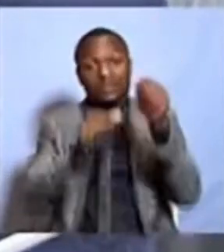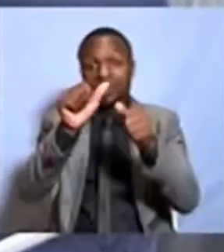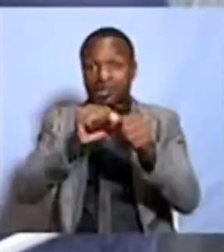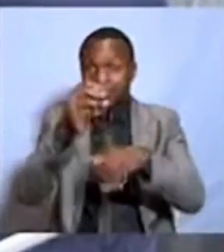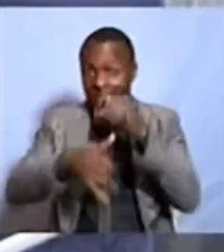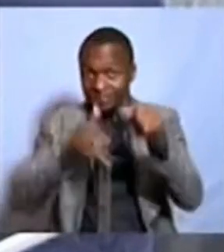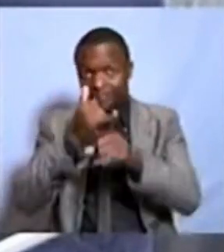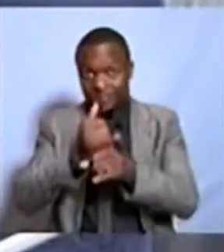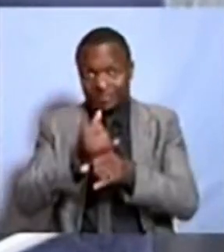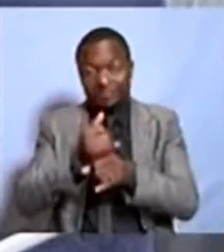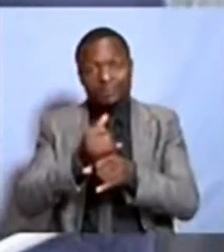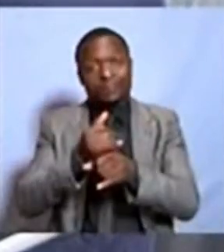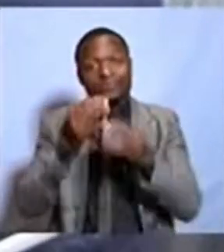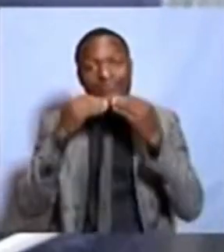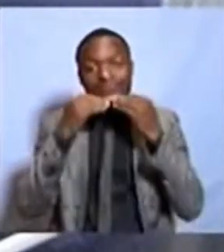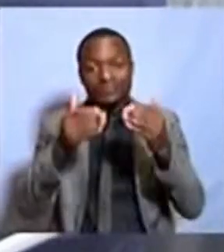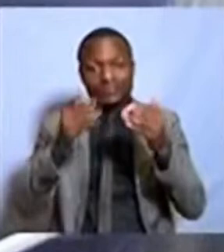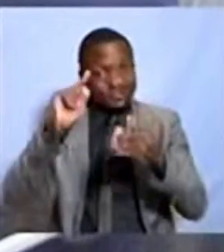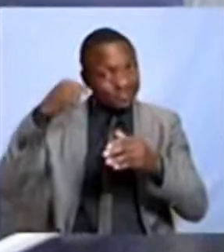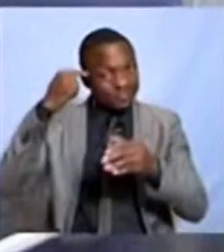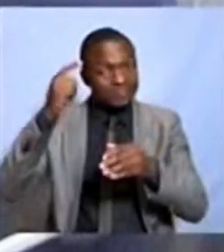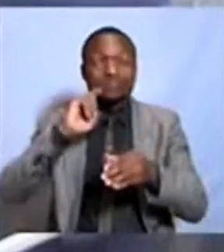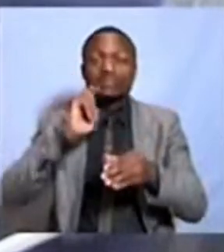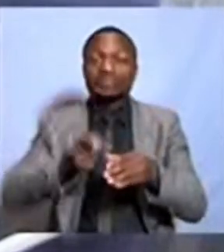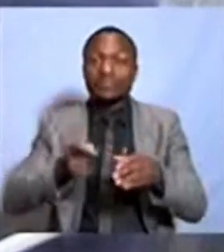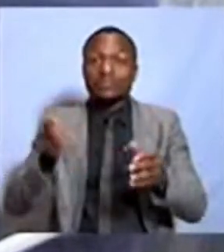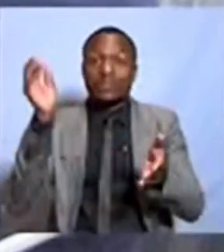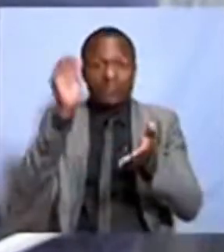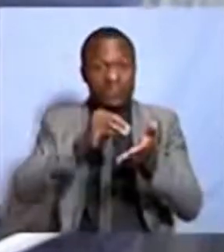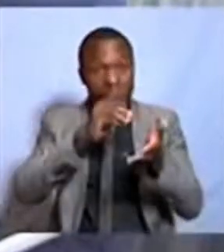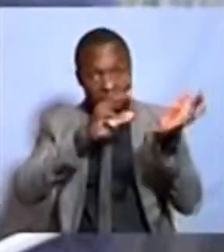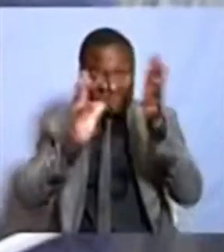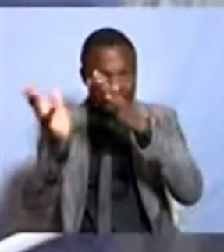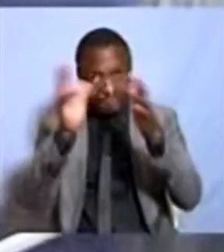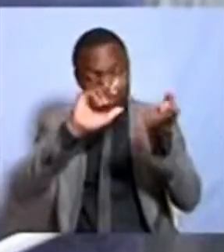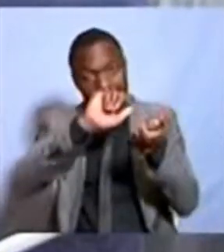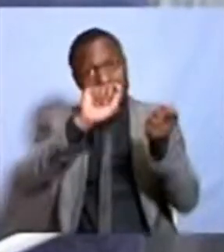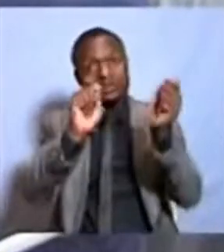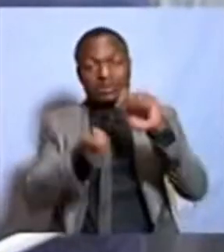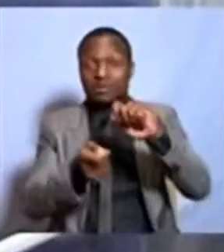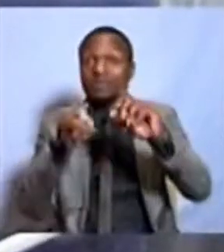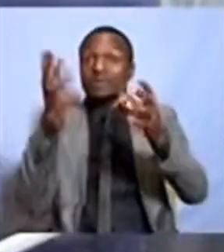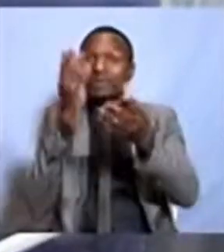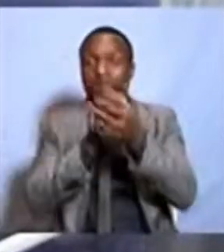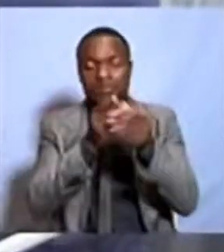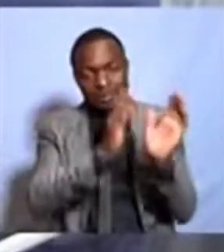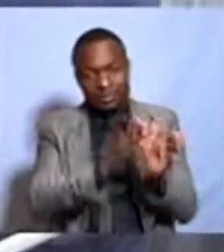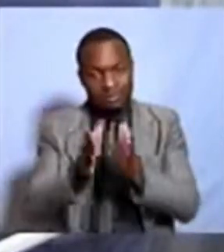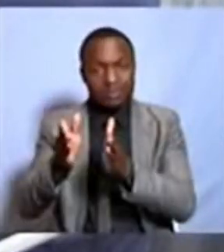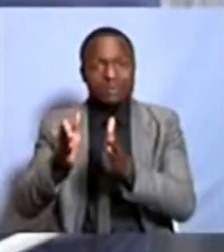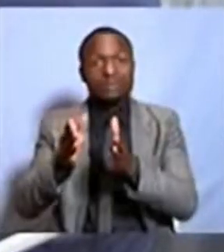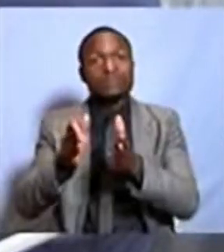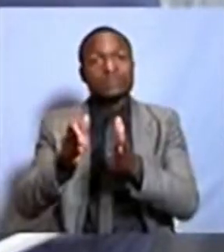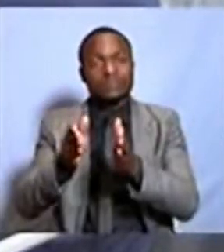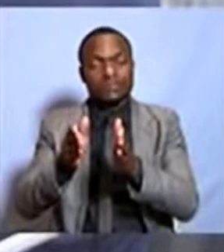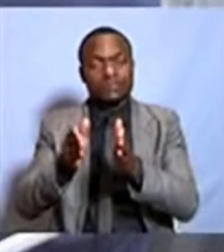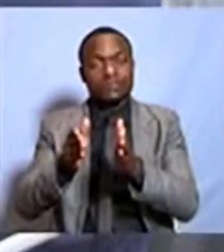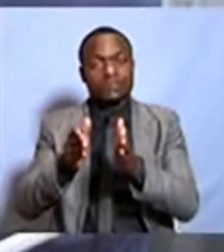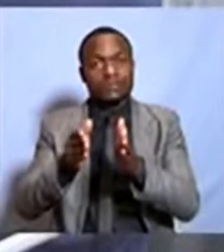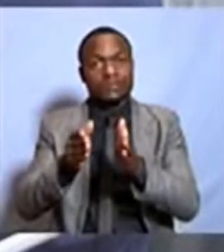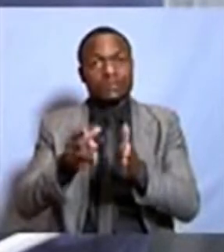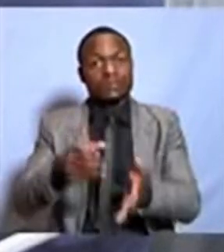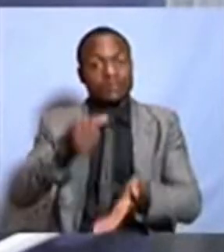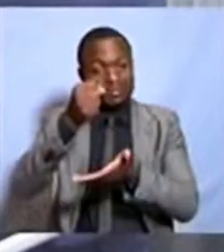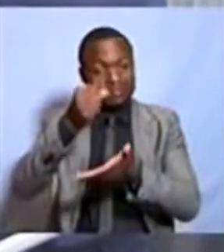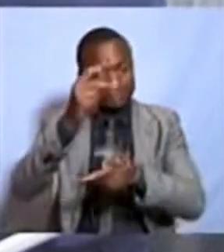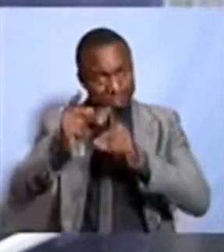So therefore, we recommend that government should include climate change consideration in planning and budgeting processes. But